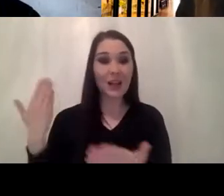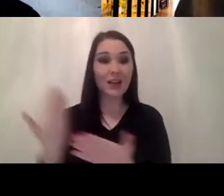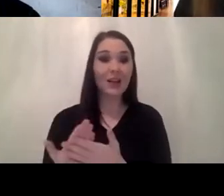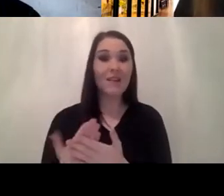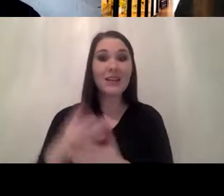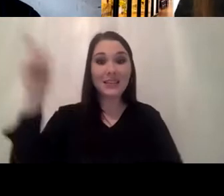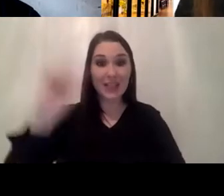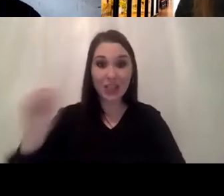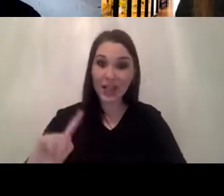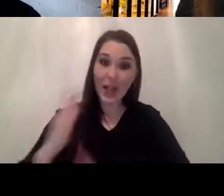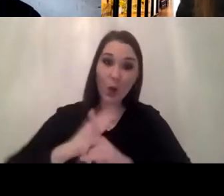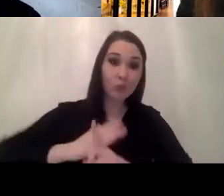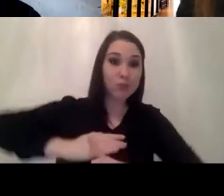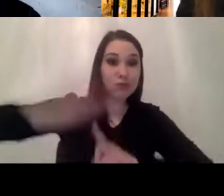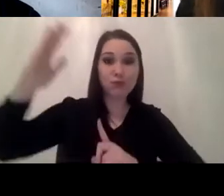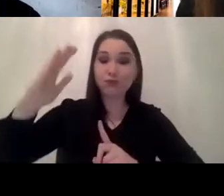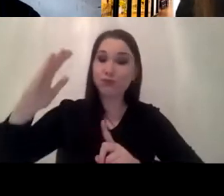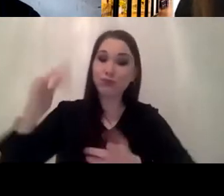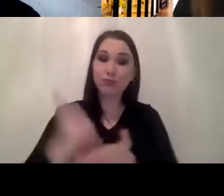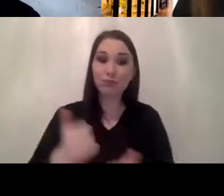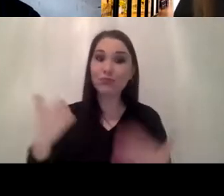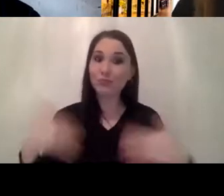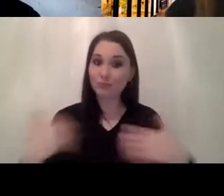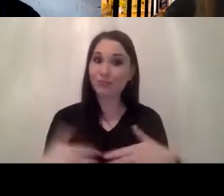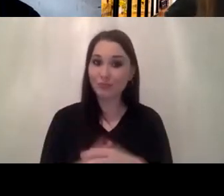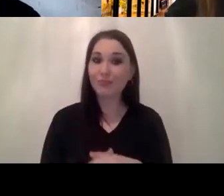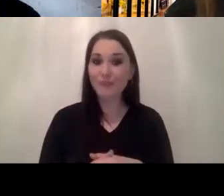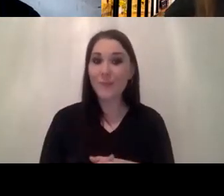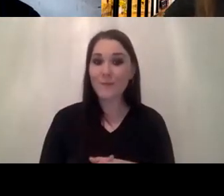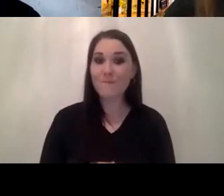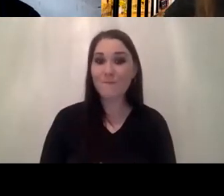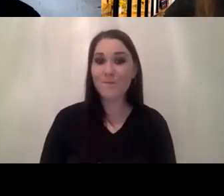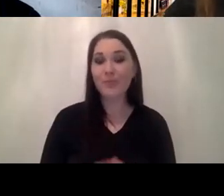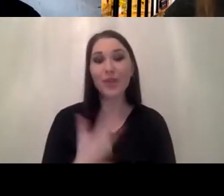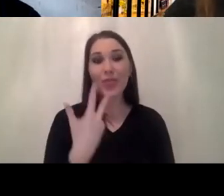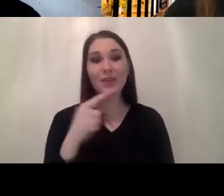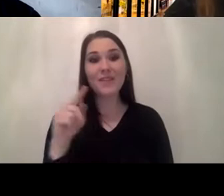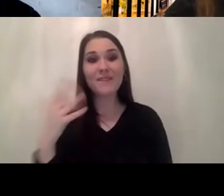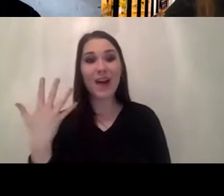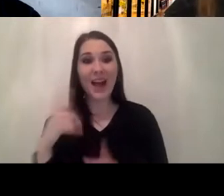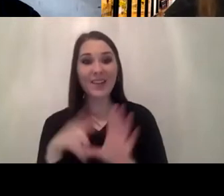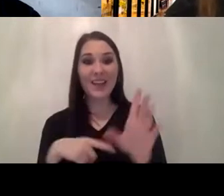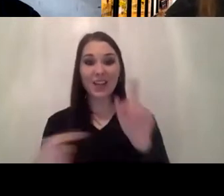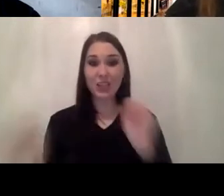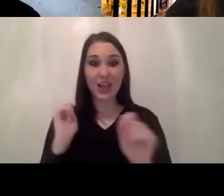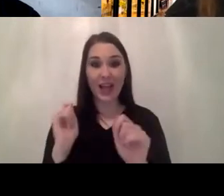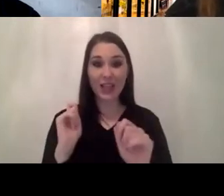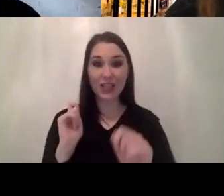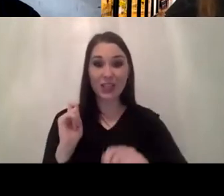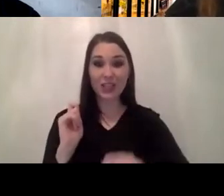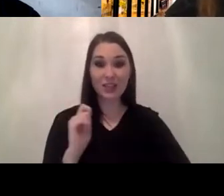accelerated things, you know, probably what would have taken, say, you know, 3 to 5 years to change has now taken 3